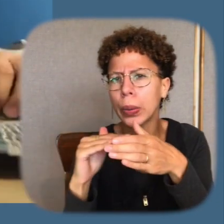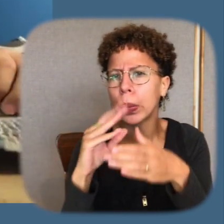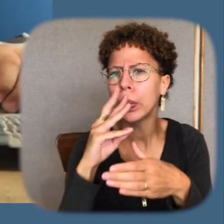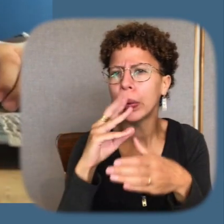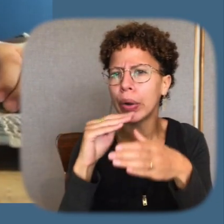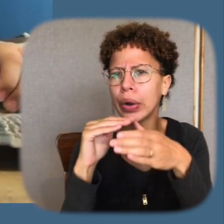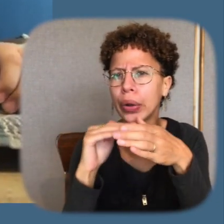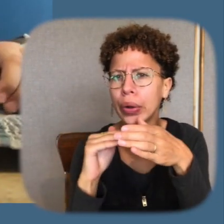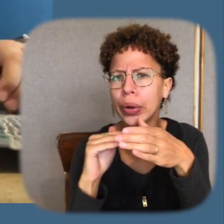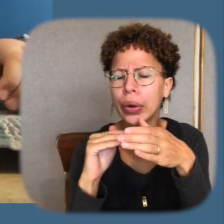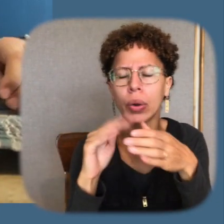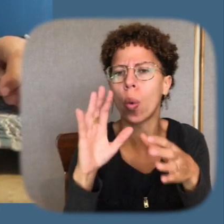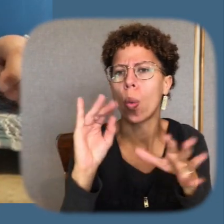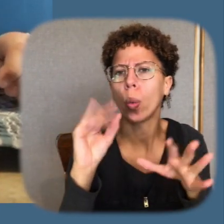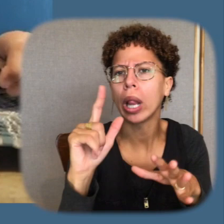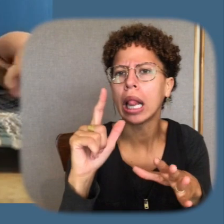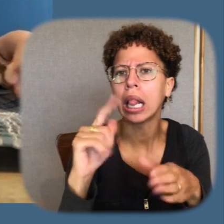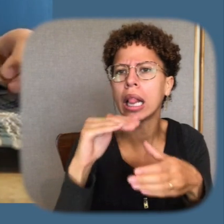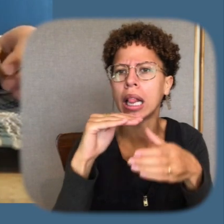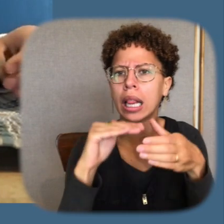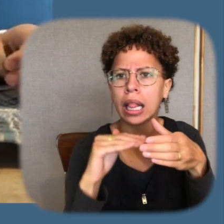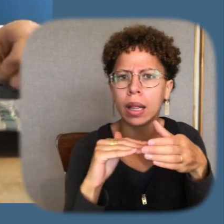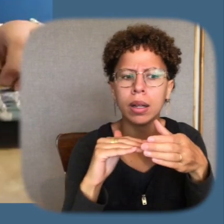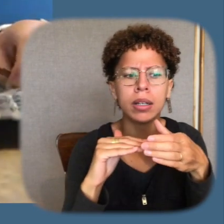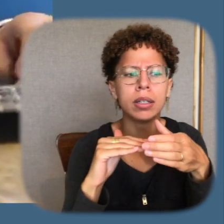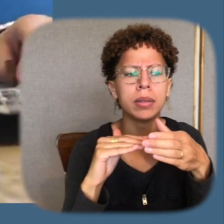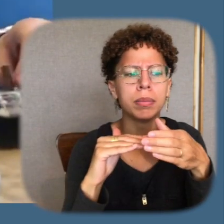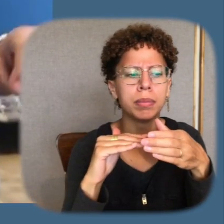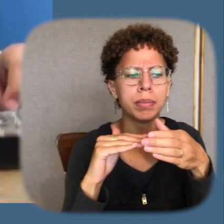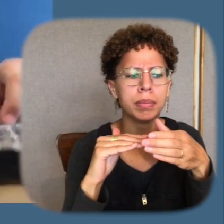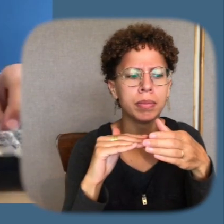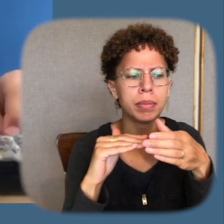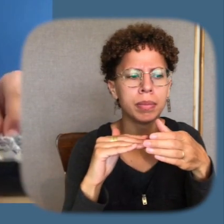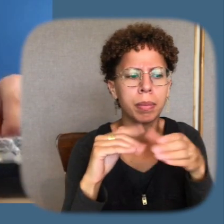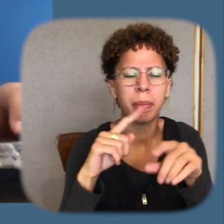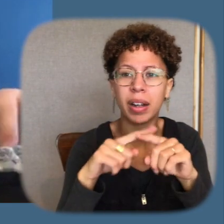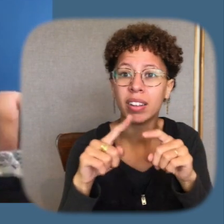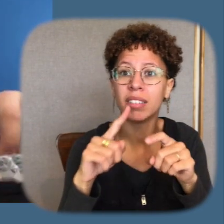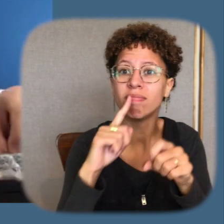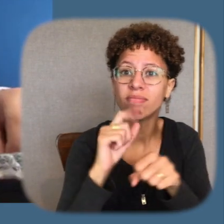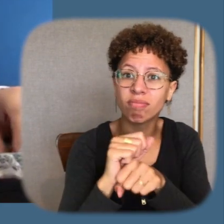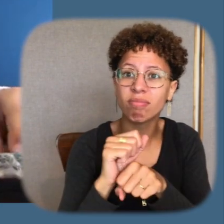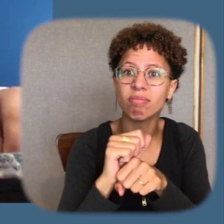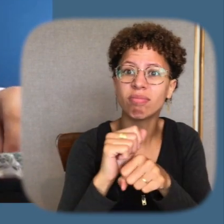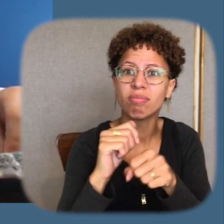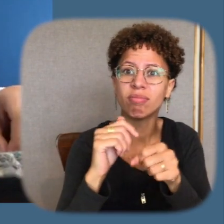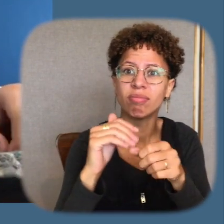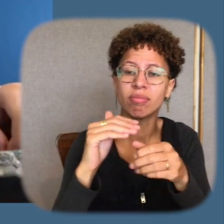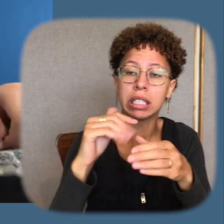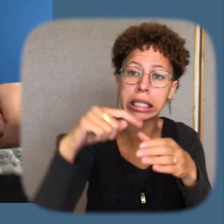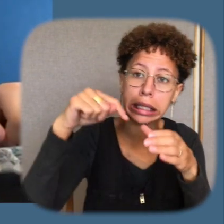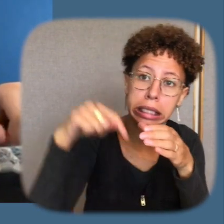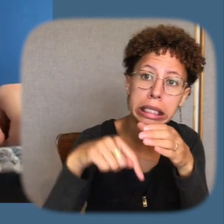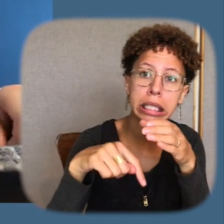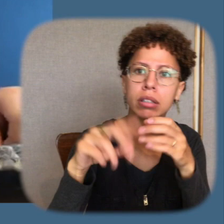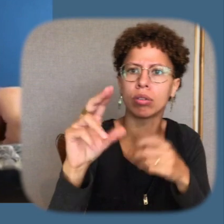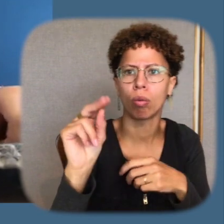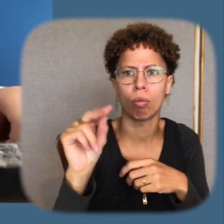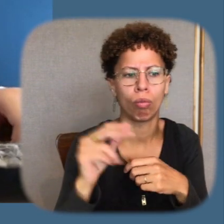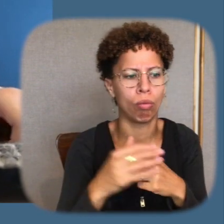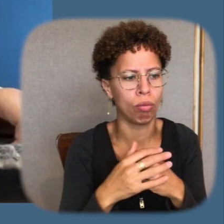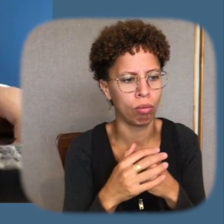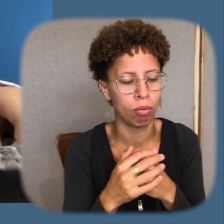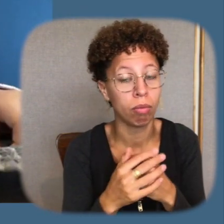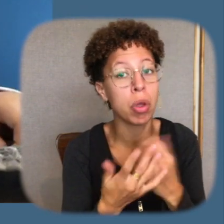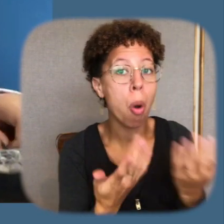but the water. Well, I mean the oil's not like fully making it sink. Oh,